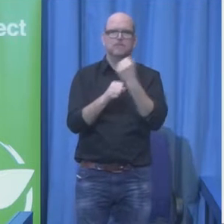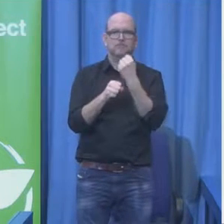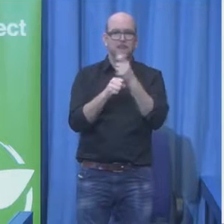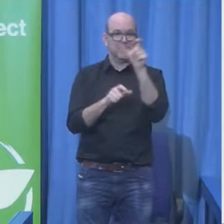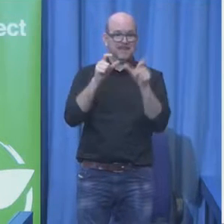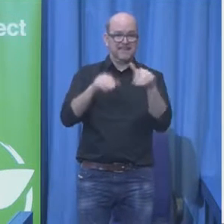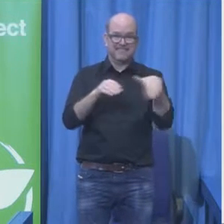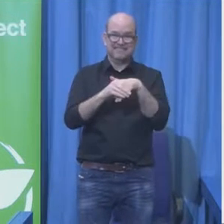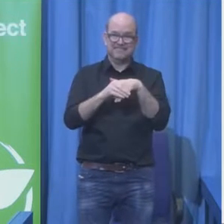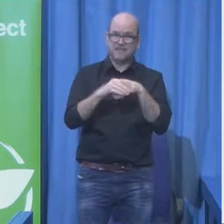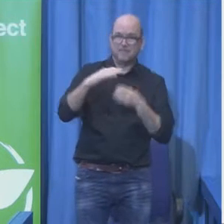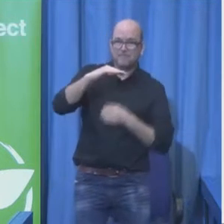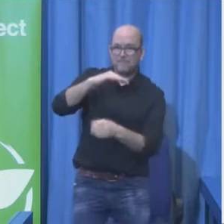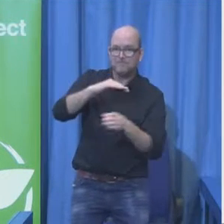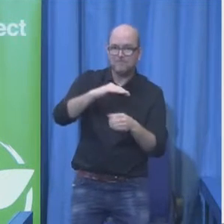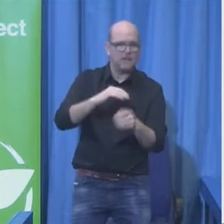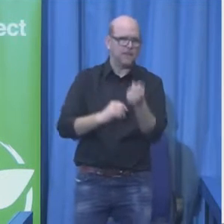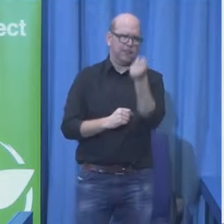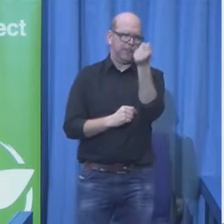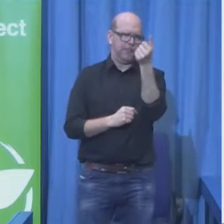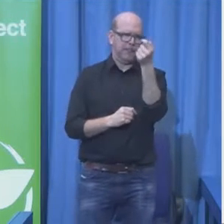have identified